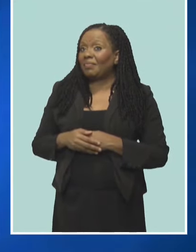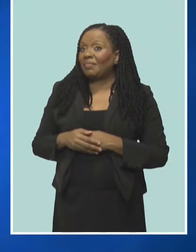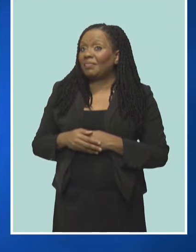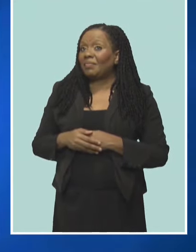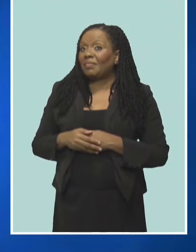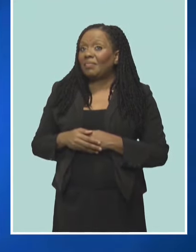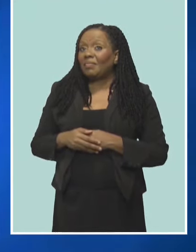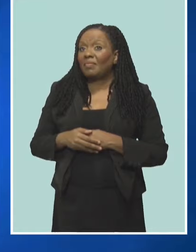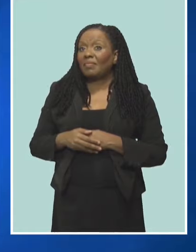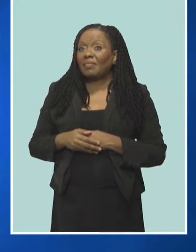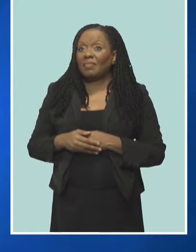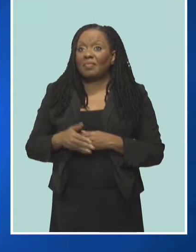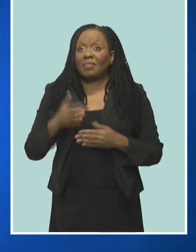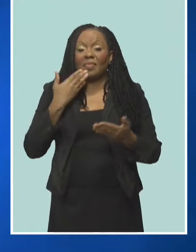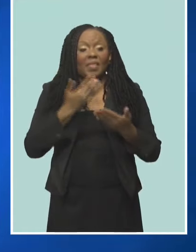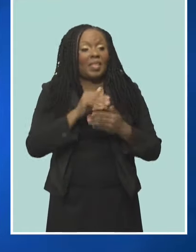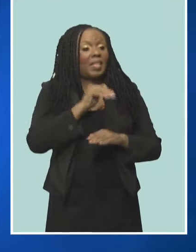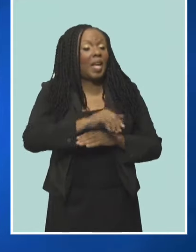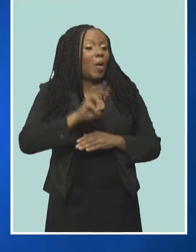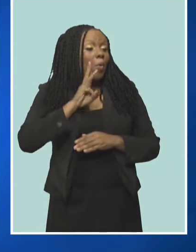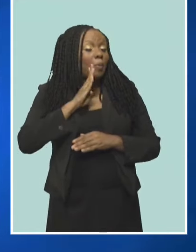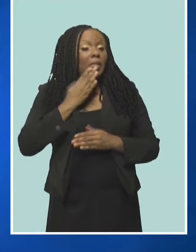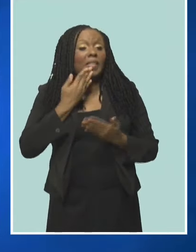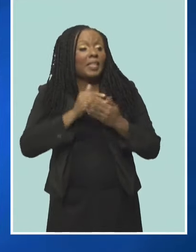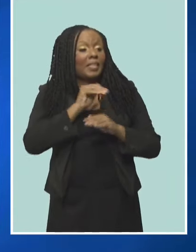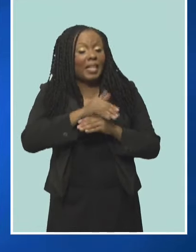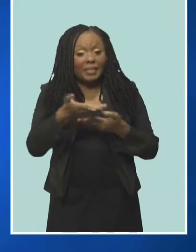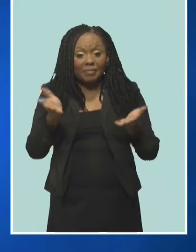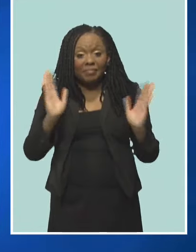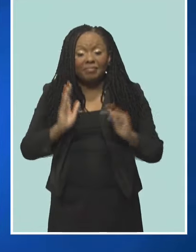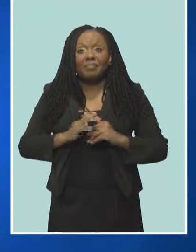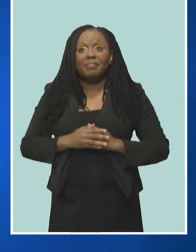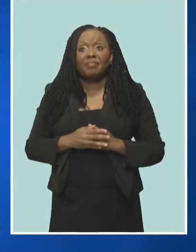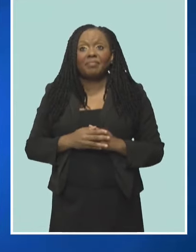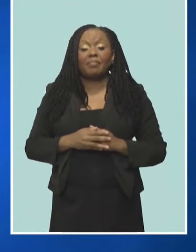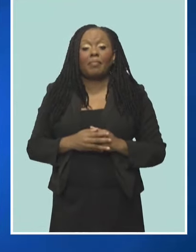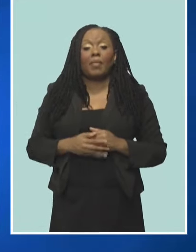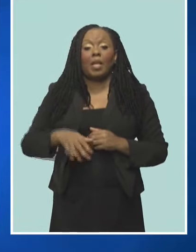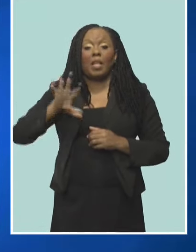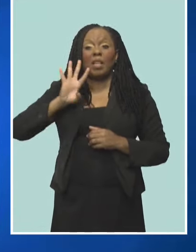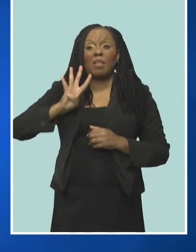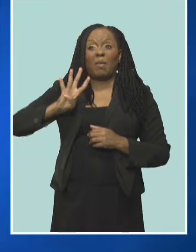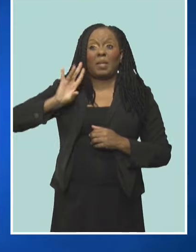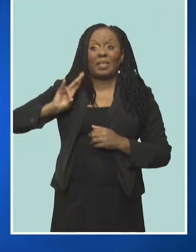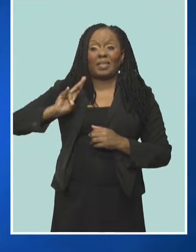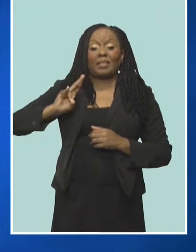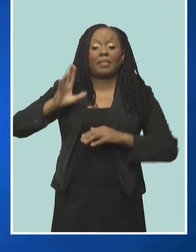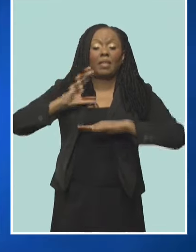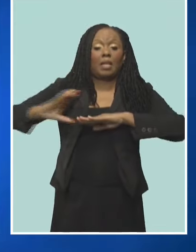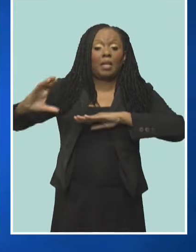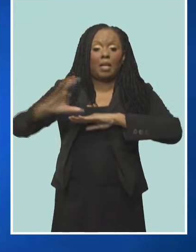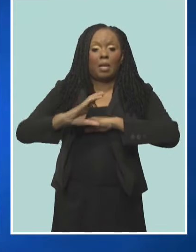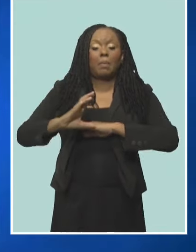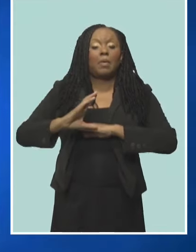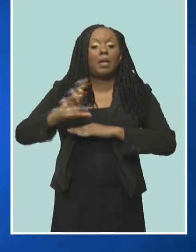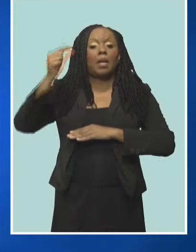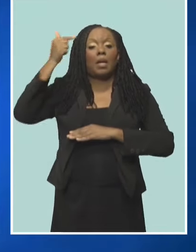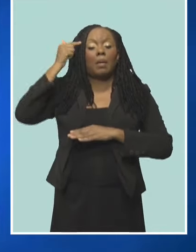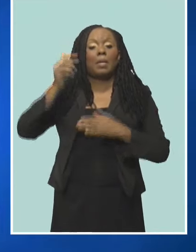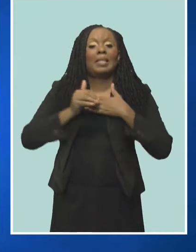Good night, Wendy. Good night to our viewers. Well, I can tell you that the 47th regular CARICOM Heads of Government meeting